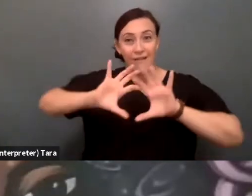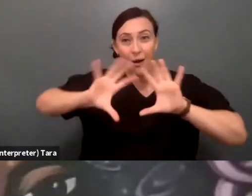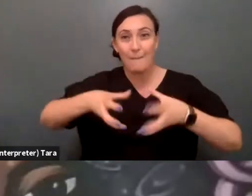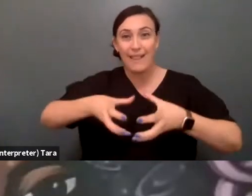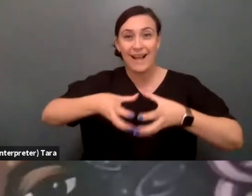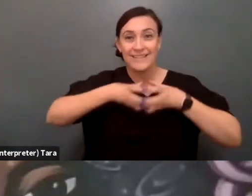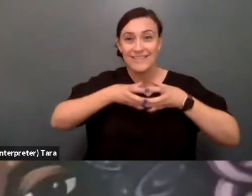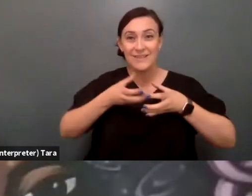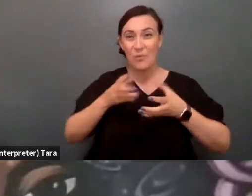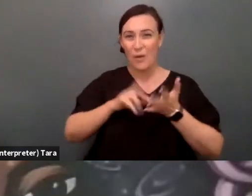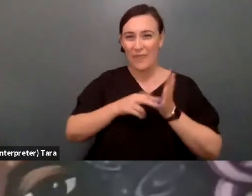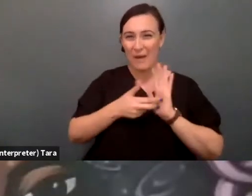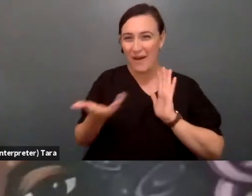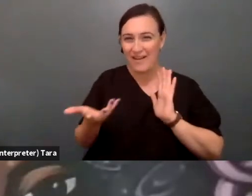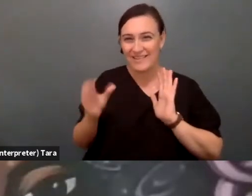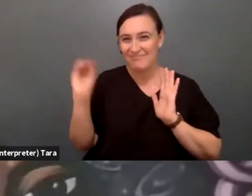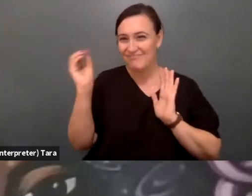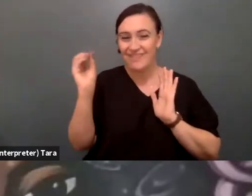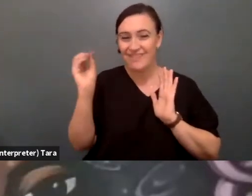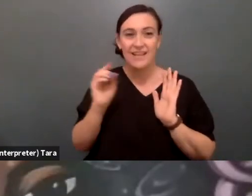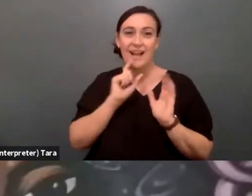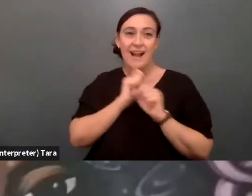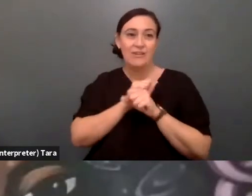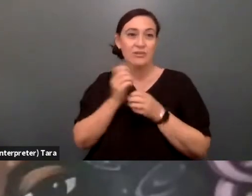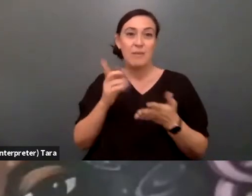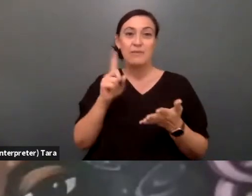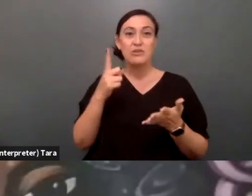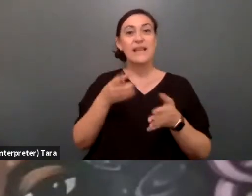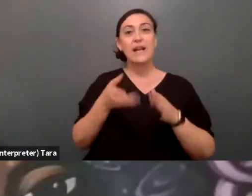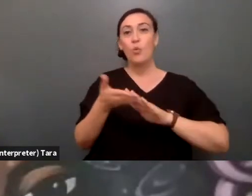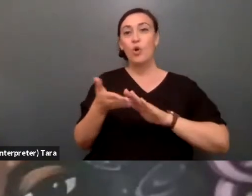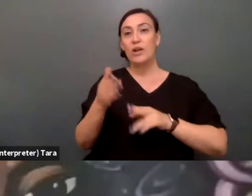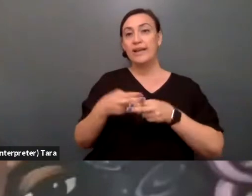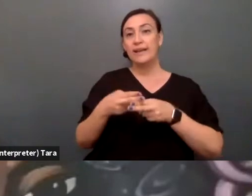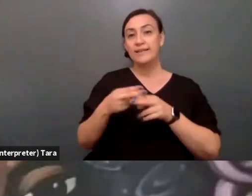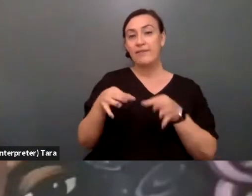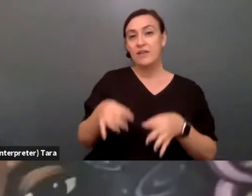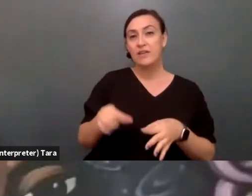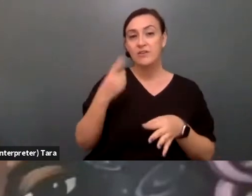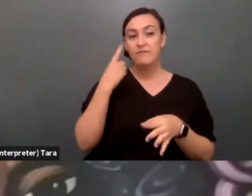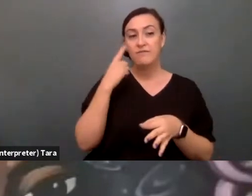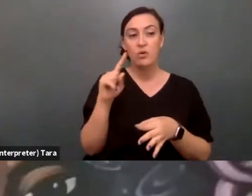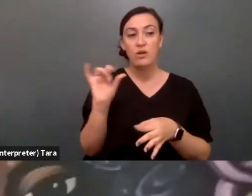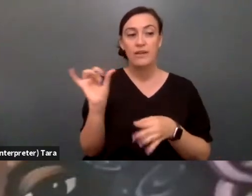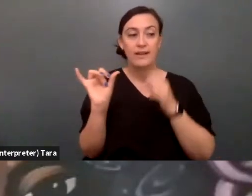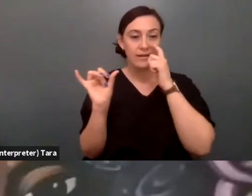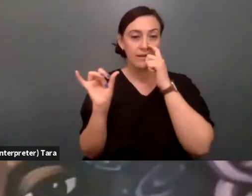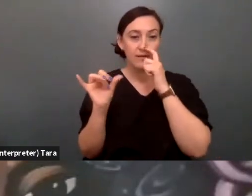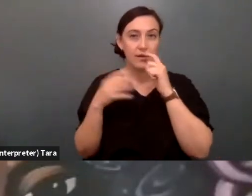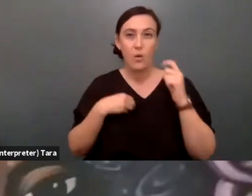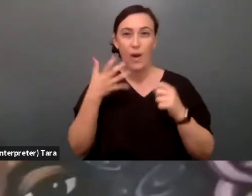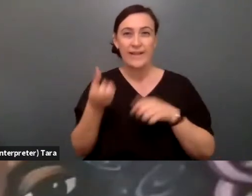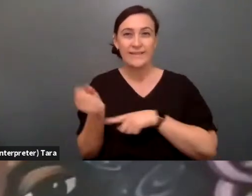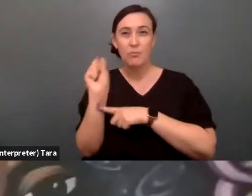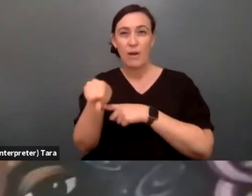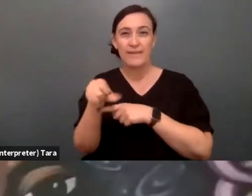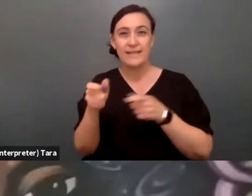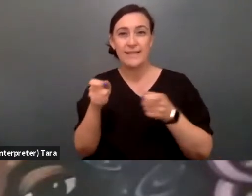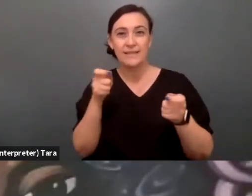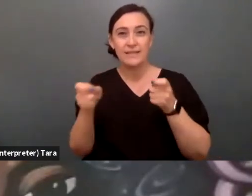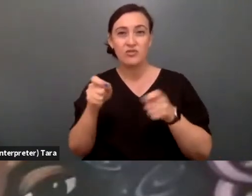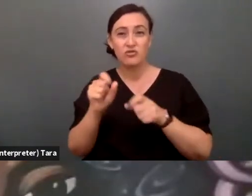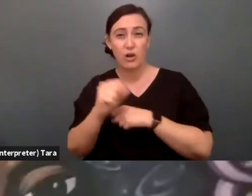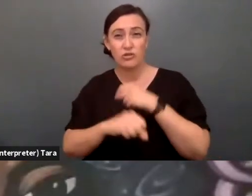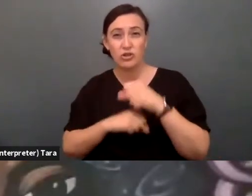I actually, had maybe just a working definition of what a white supremacist structure was.